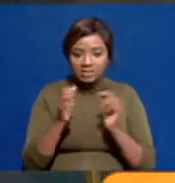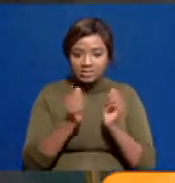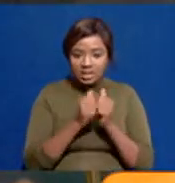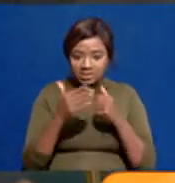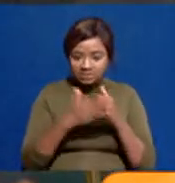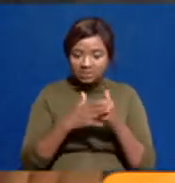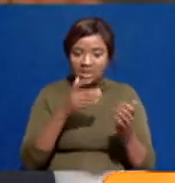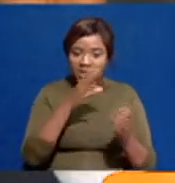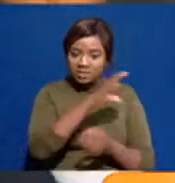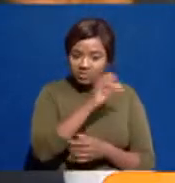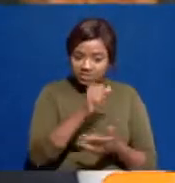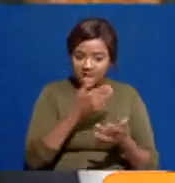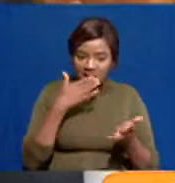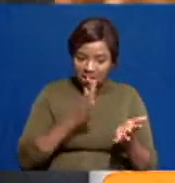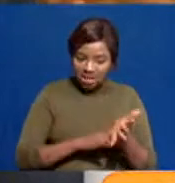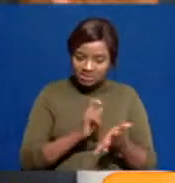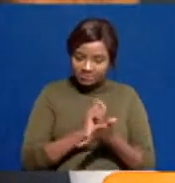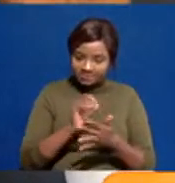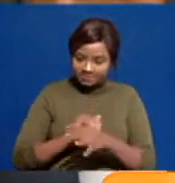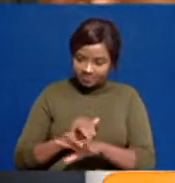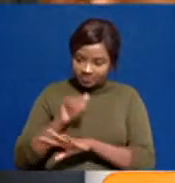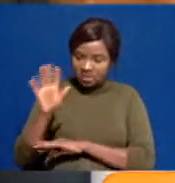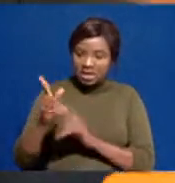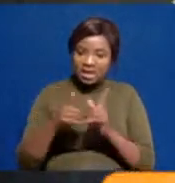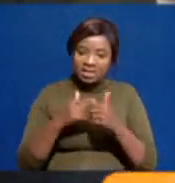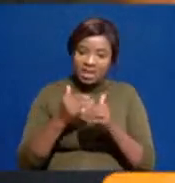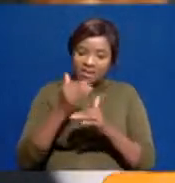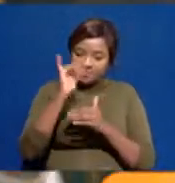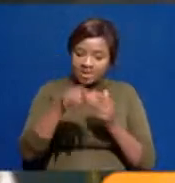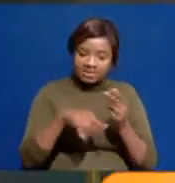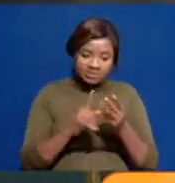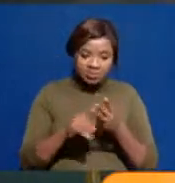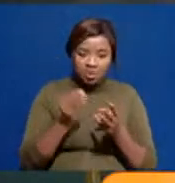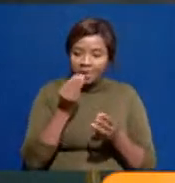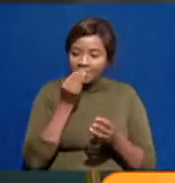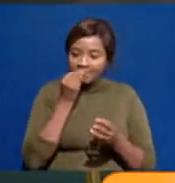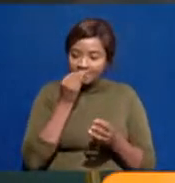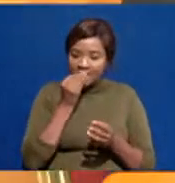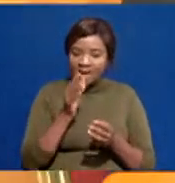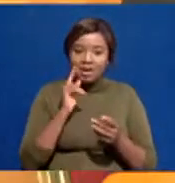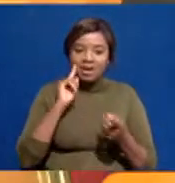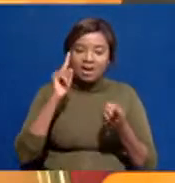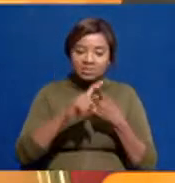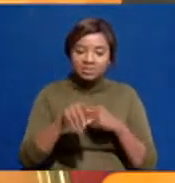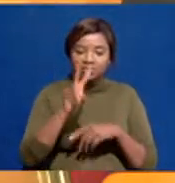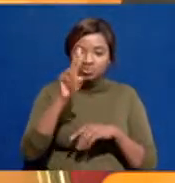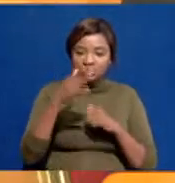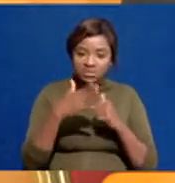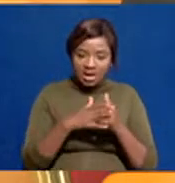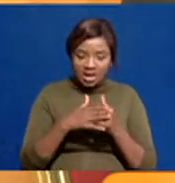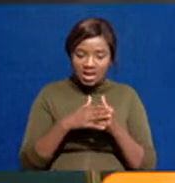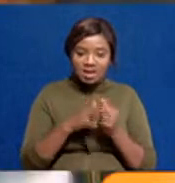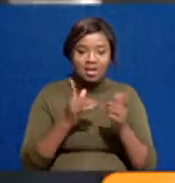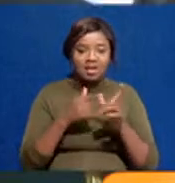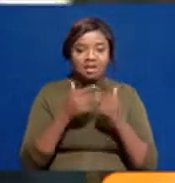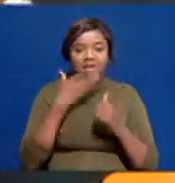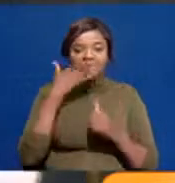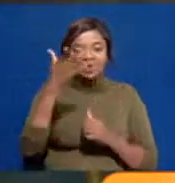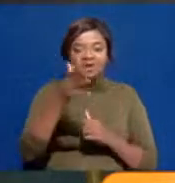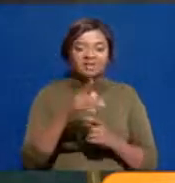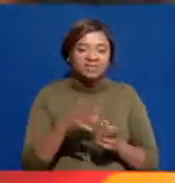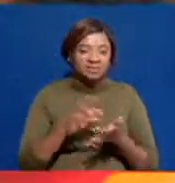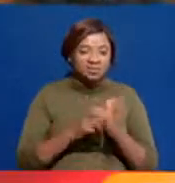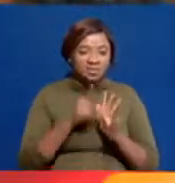barua. After waziri kukuandikia barua tarehe 19 ukanyamaza tena. Mpaka tarehe 29 ukajibu. Kuna kitu